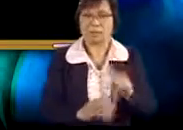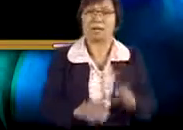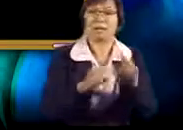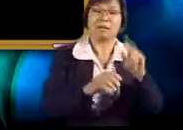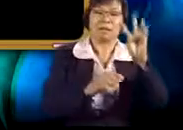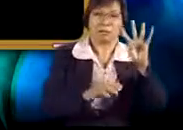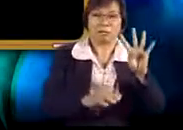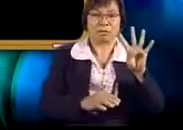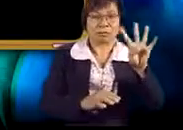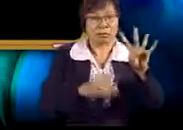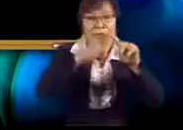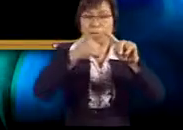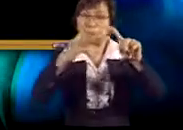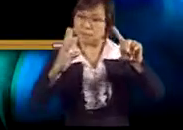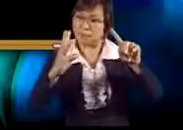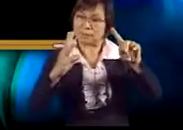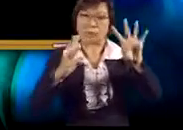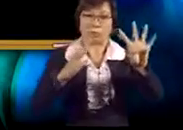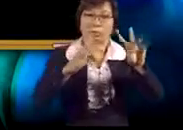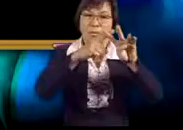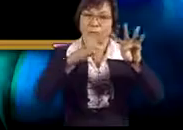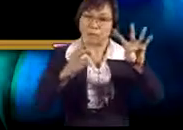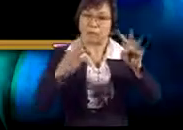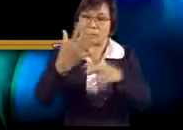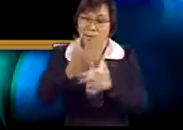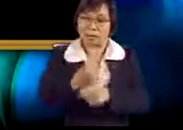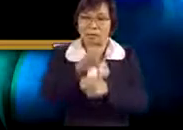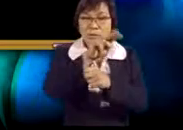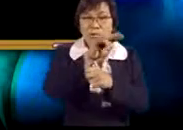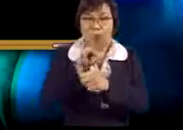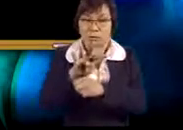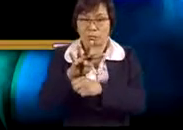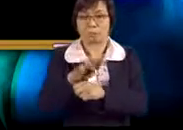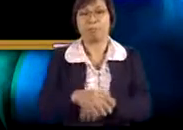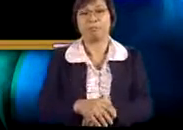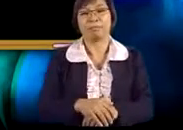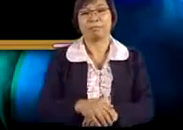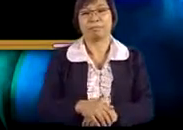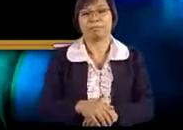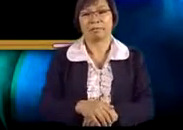We multiply 6 to the 4, we get 24.